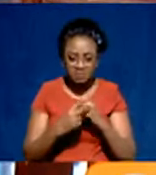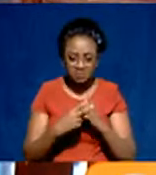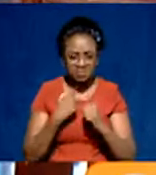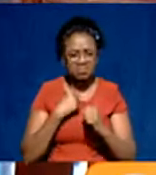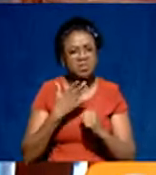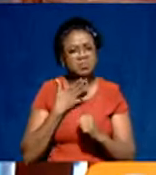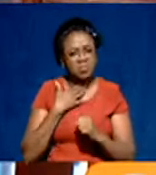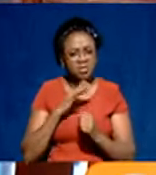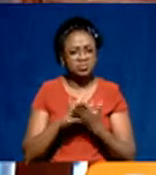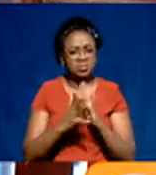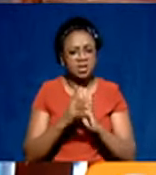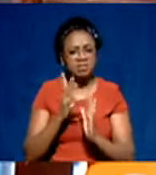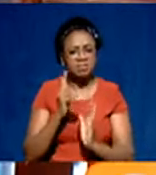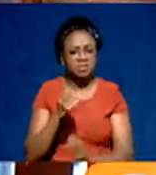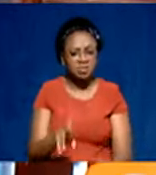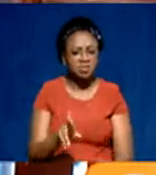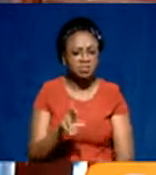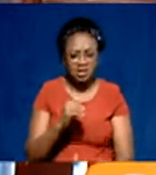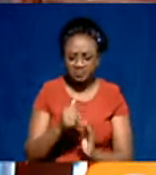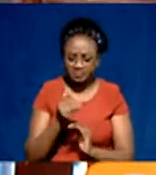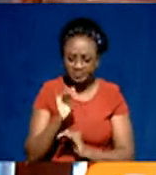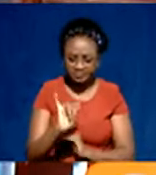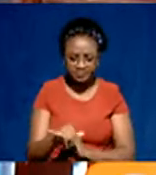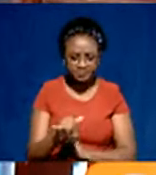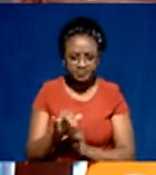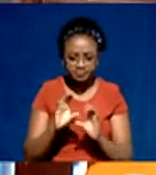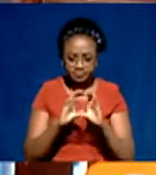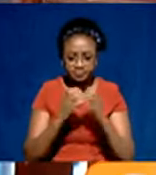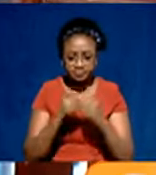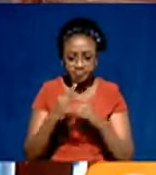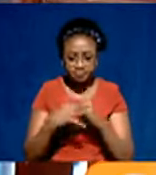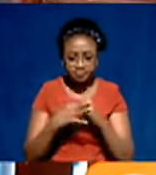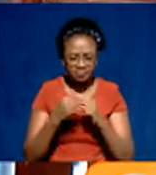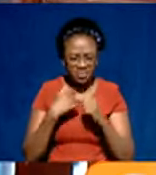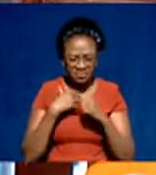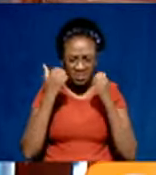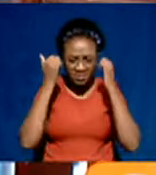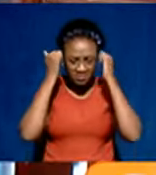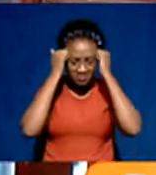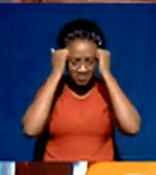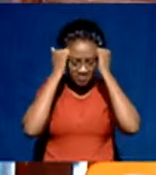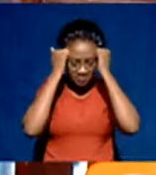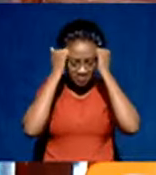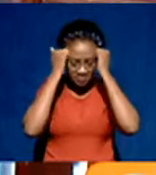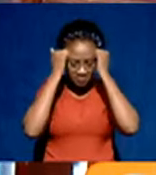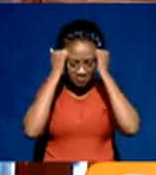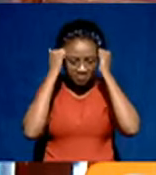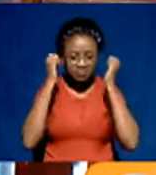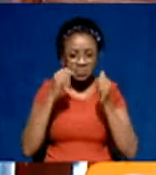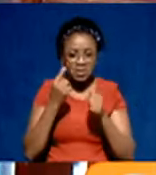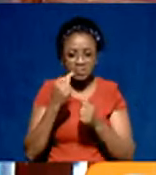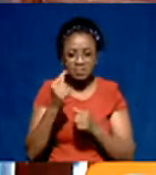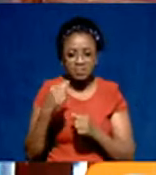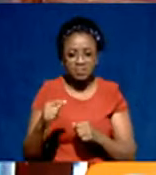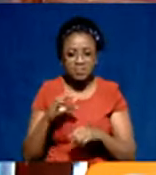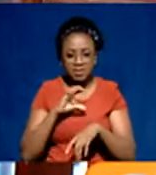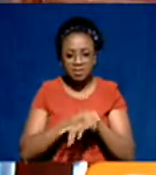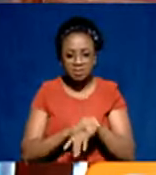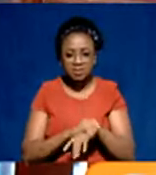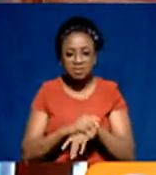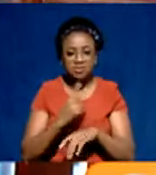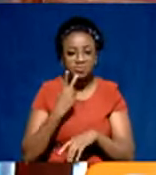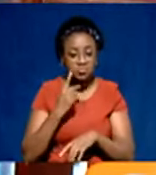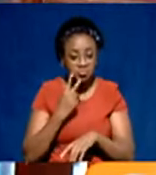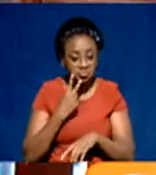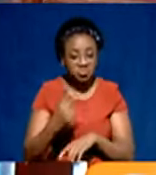medicine to become a doctor. After that, in class 8, I did my The marks that I got was 260